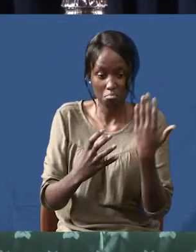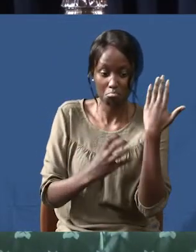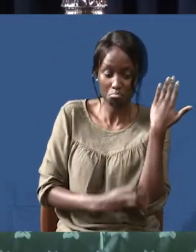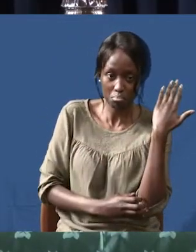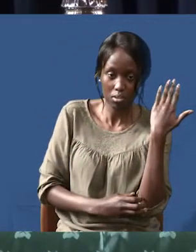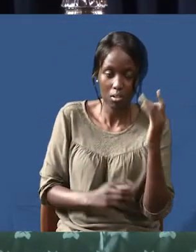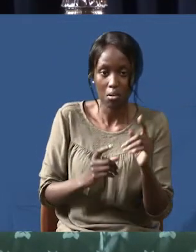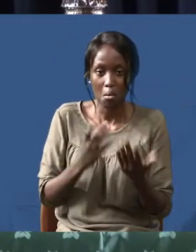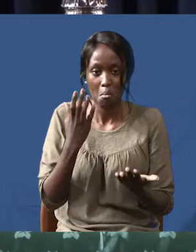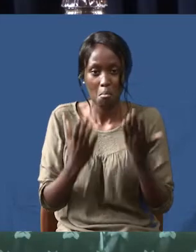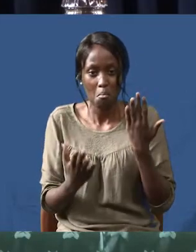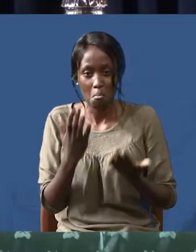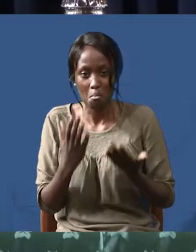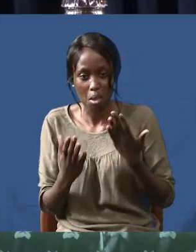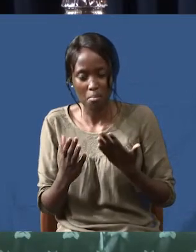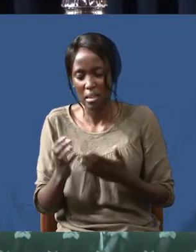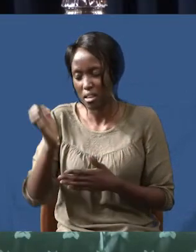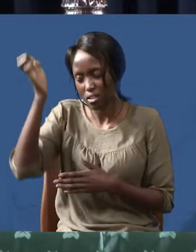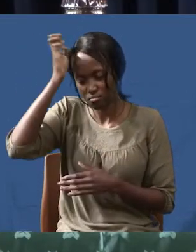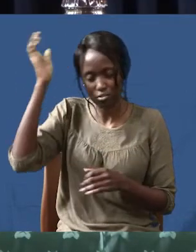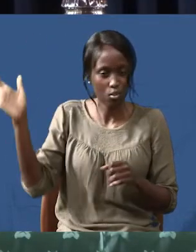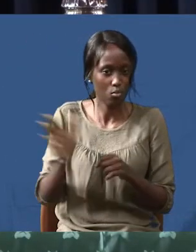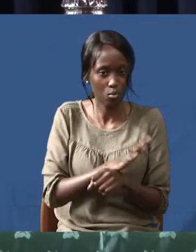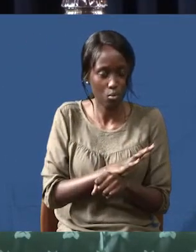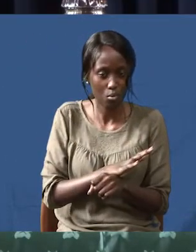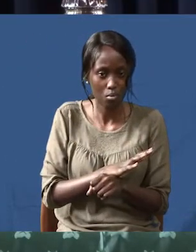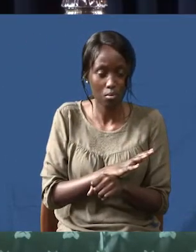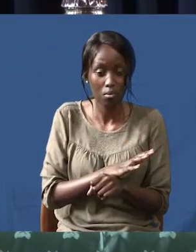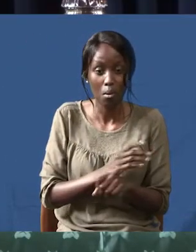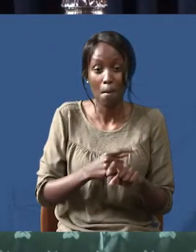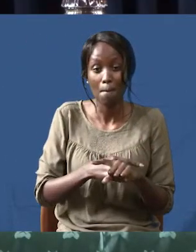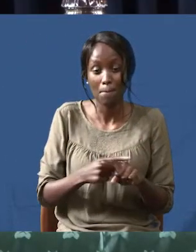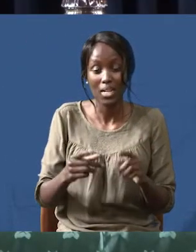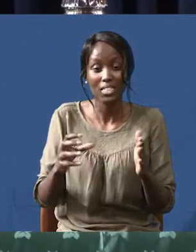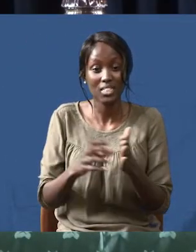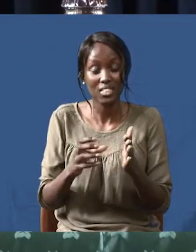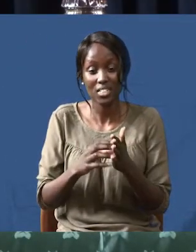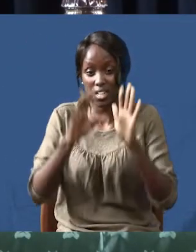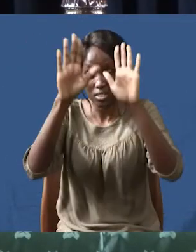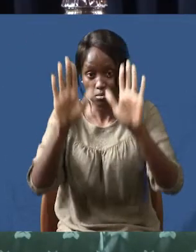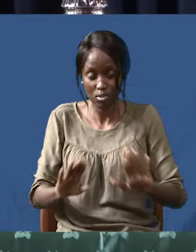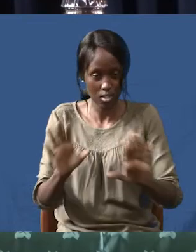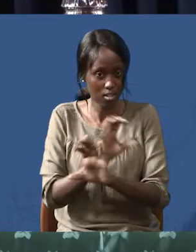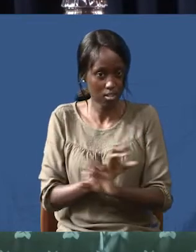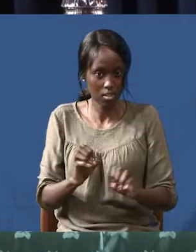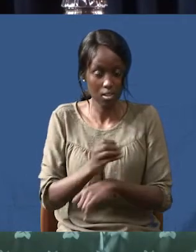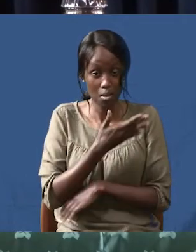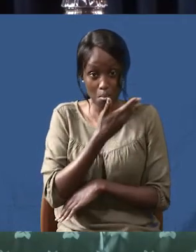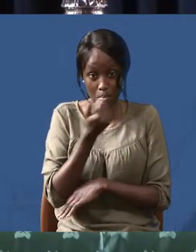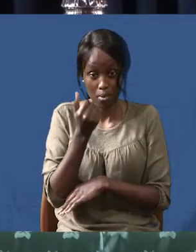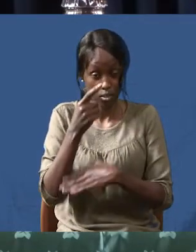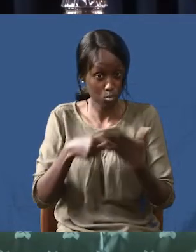honored, you could be very educated. Whatever your status is in